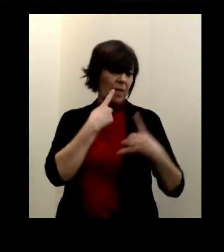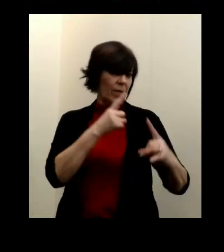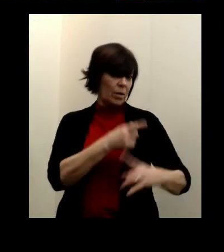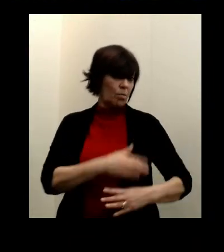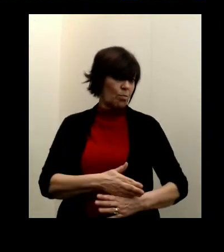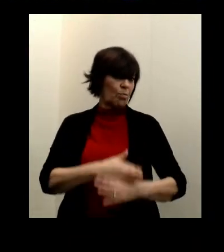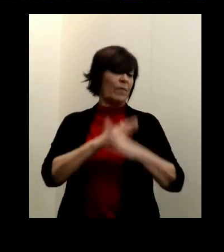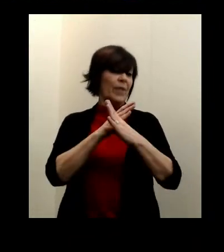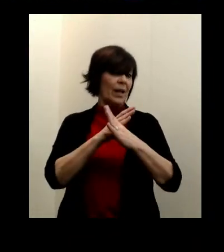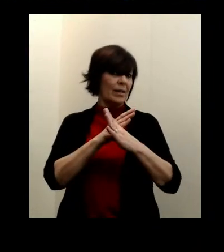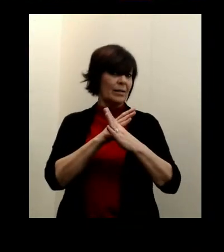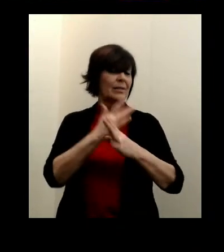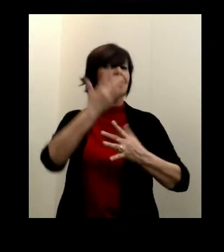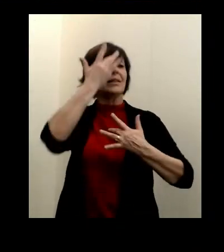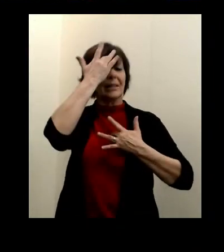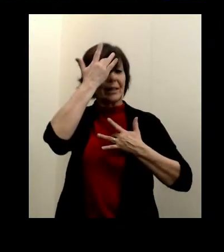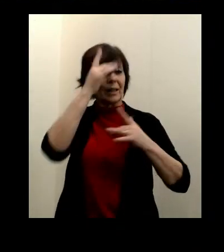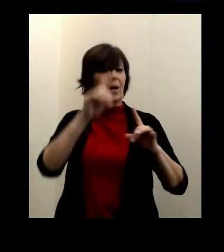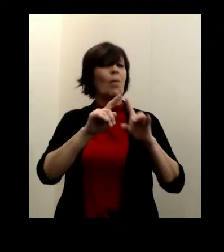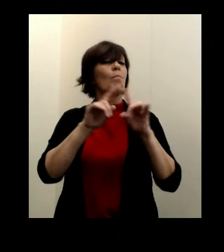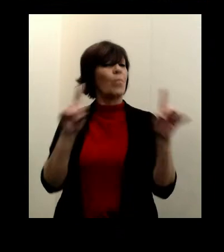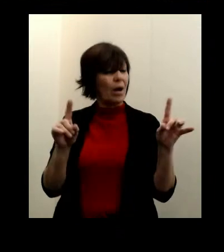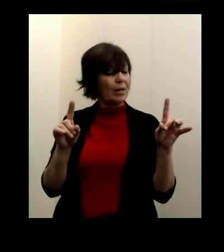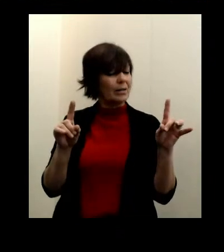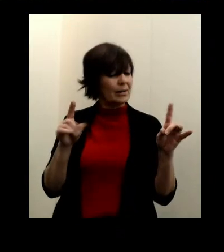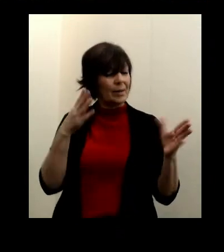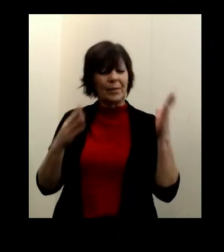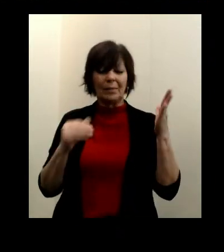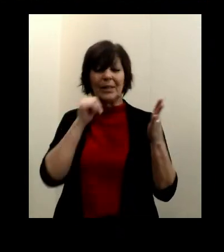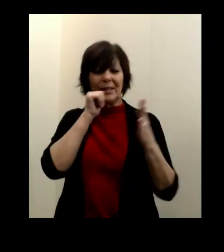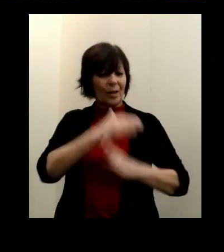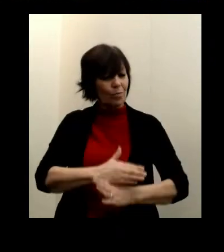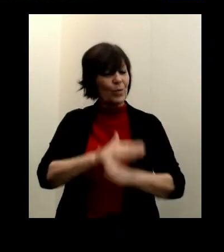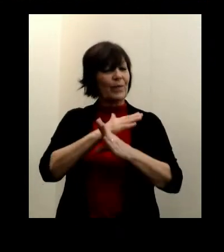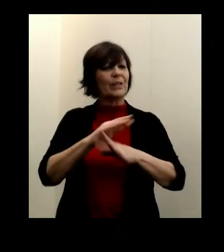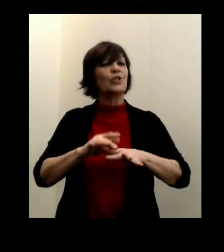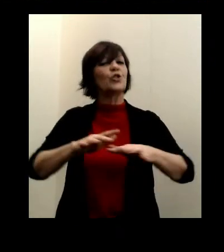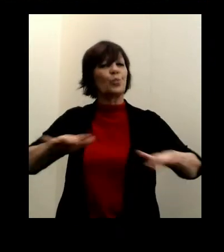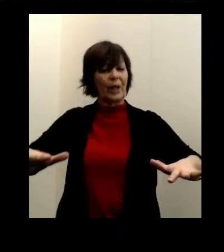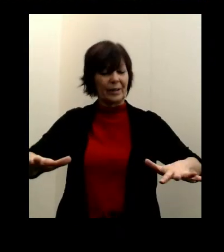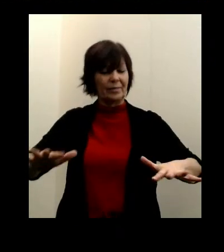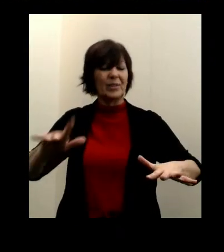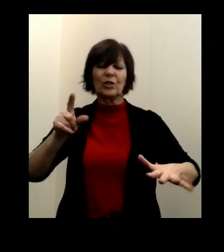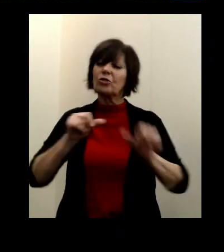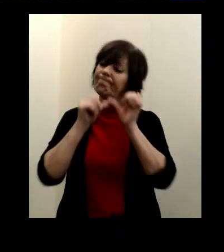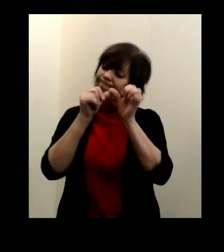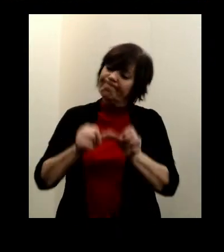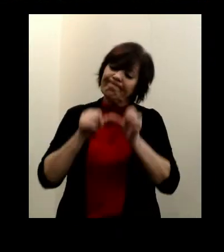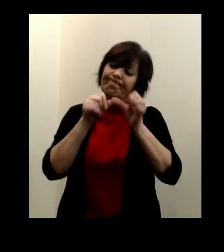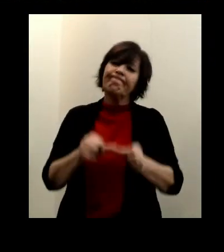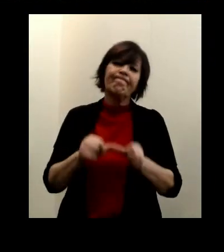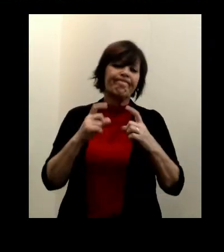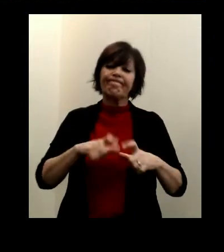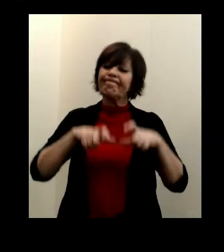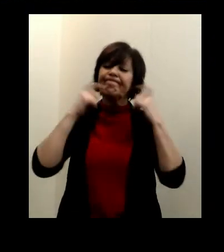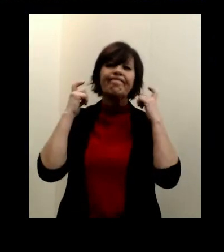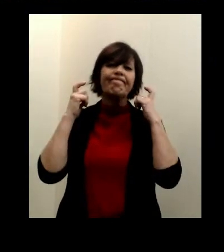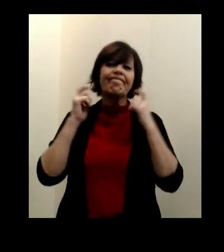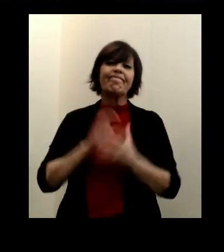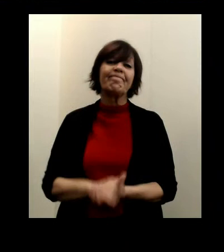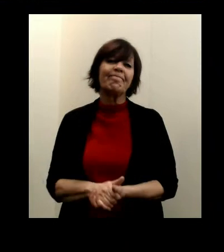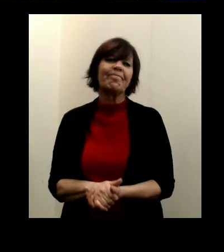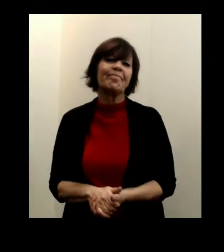it may not be as effective with regards to prevention of transmission and spread. So we just need to keep on wearing our